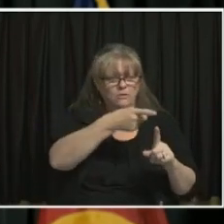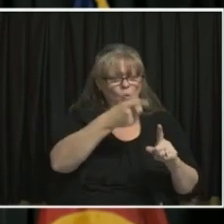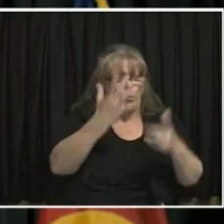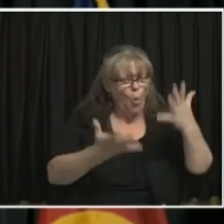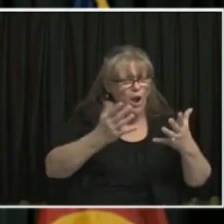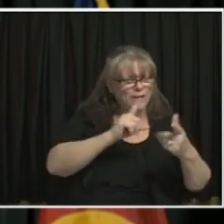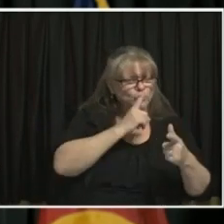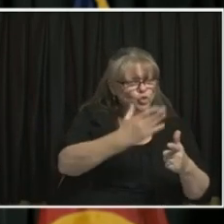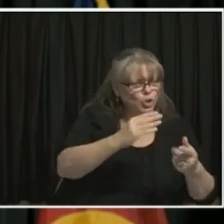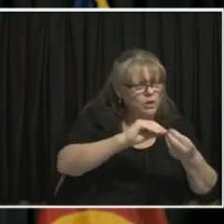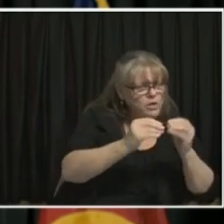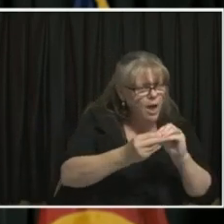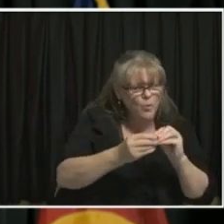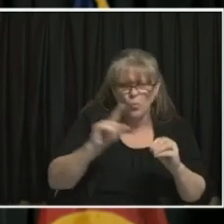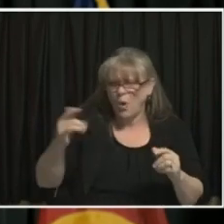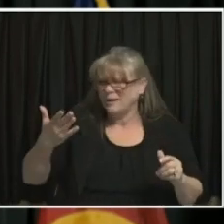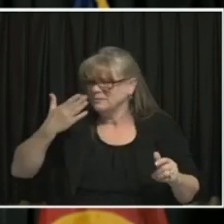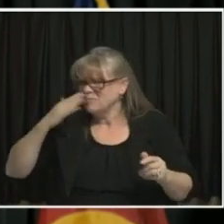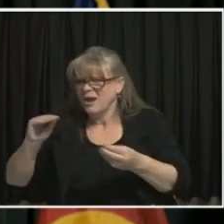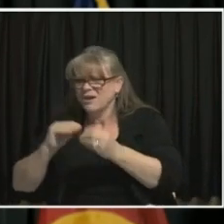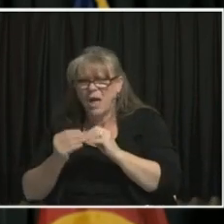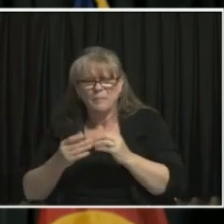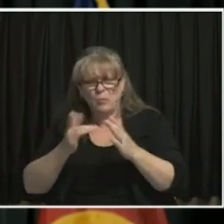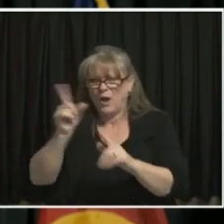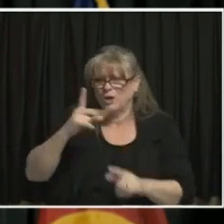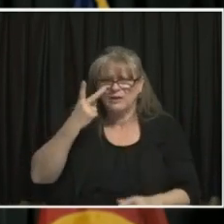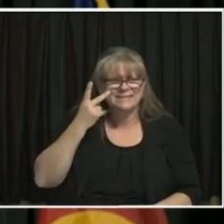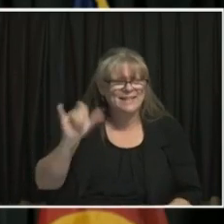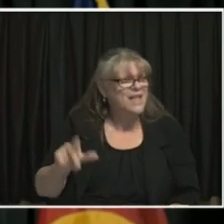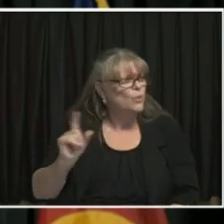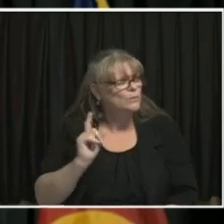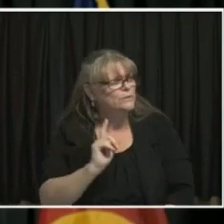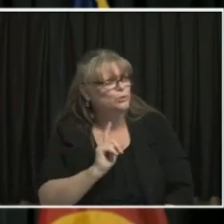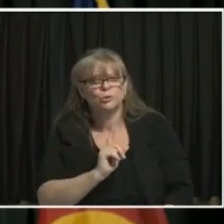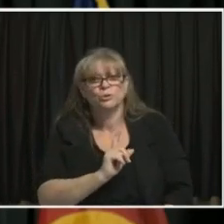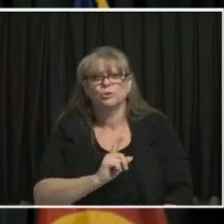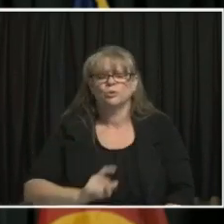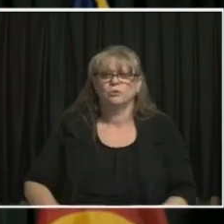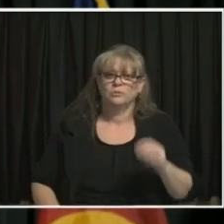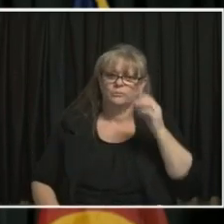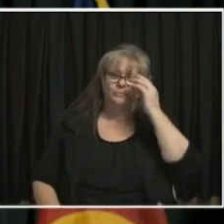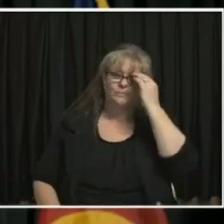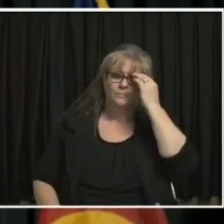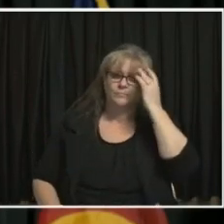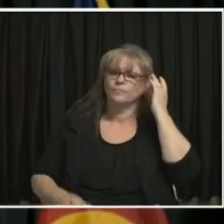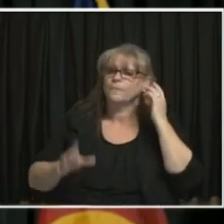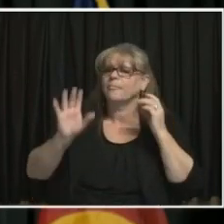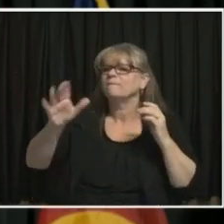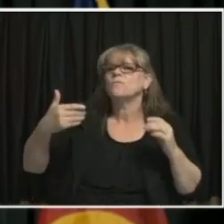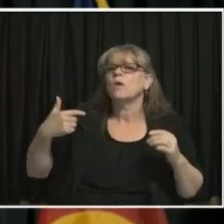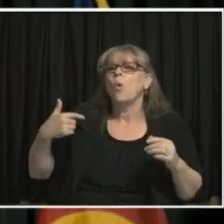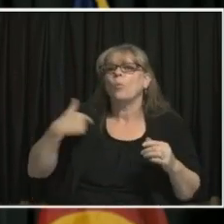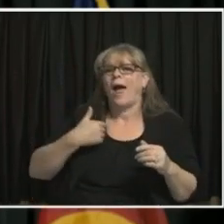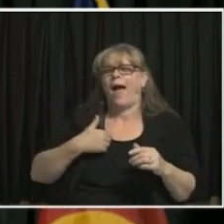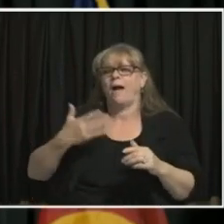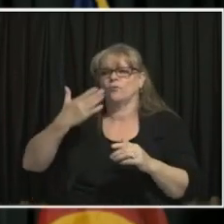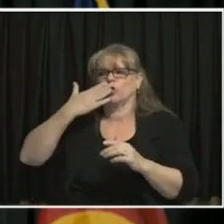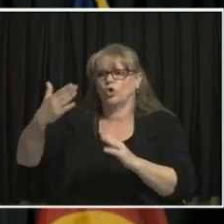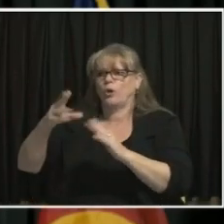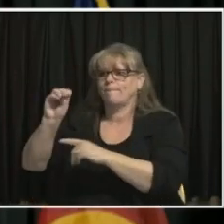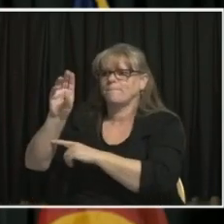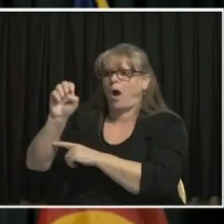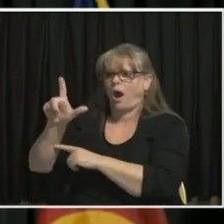modeling, and again, I look at all models. Of course, we have our great models designed by the folks at CU Anschutz. I try to look at every model we can